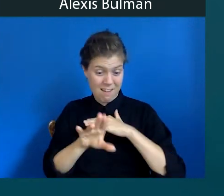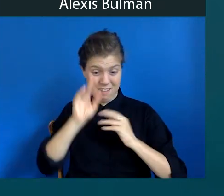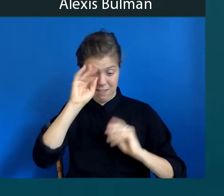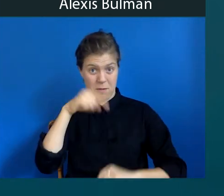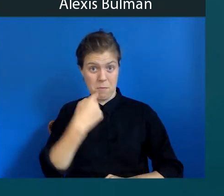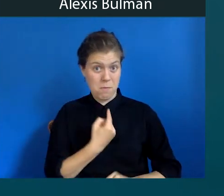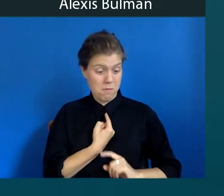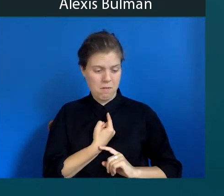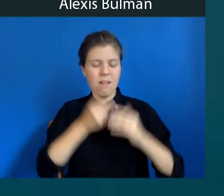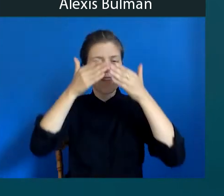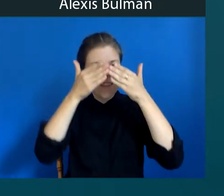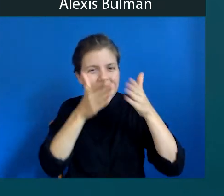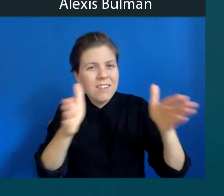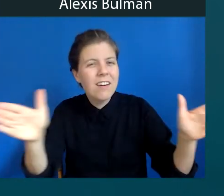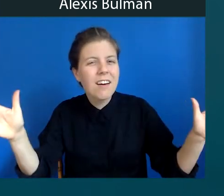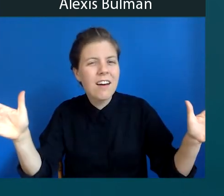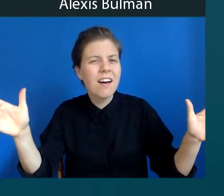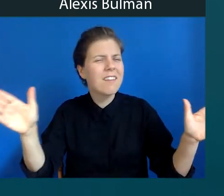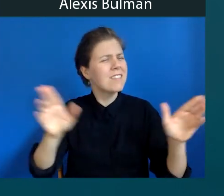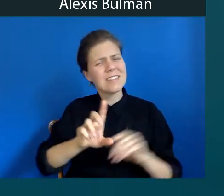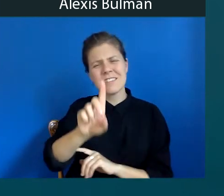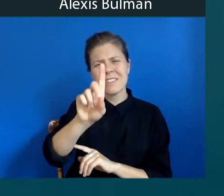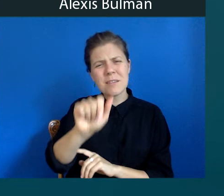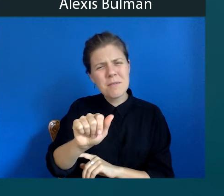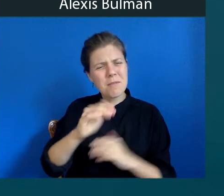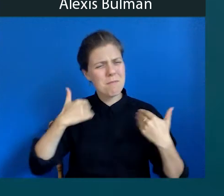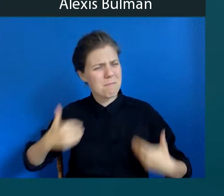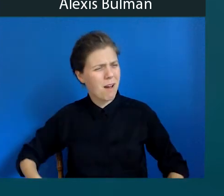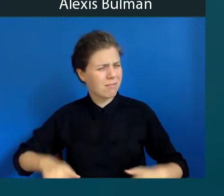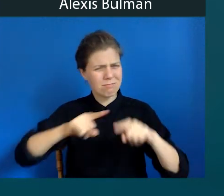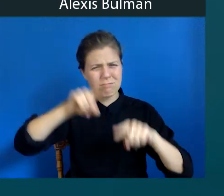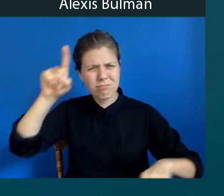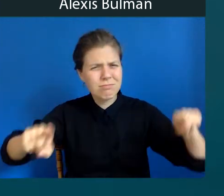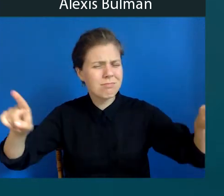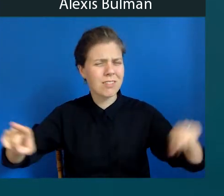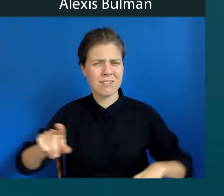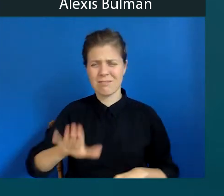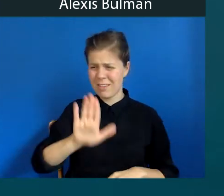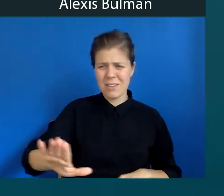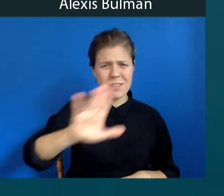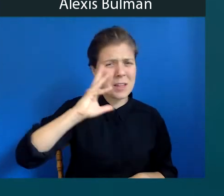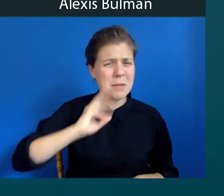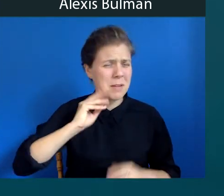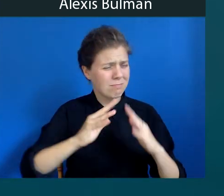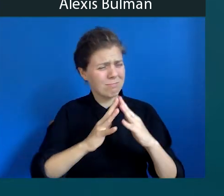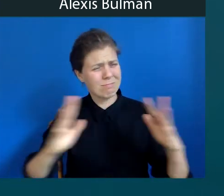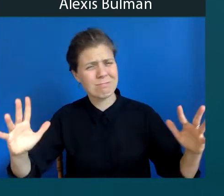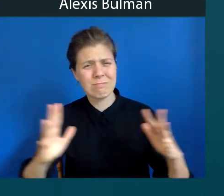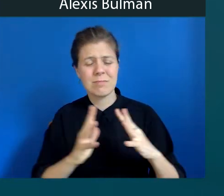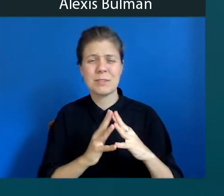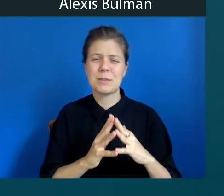body, and to accommodate for a more diverse range of bodies and experiences.